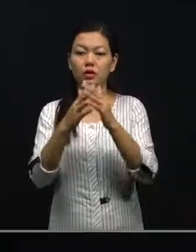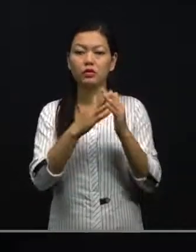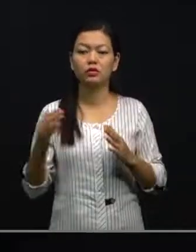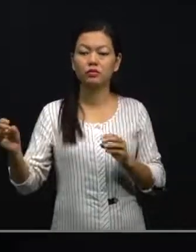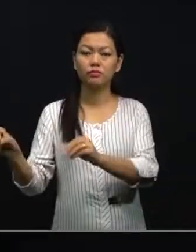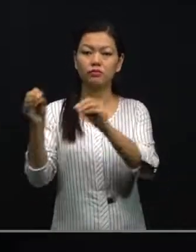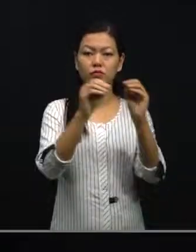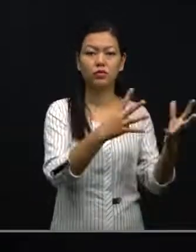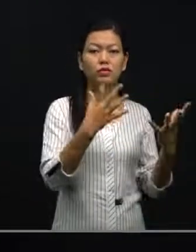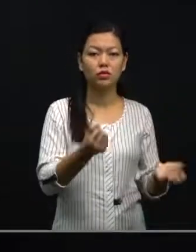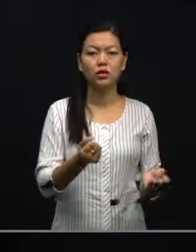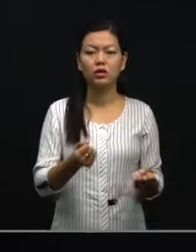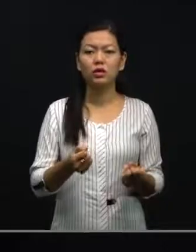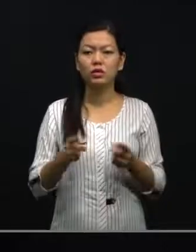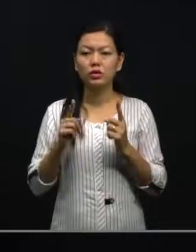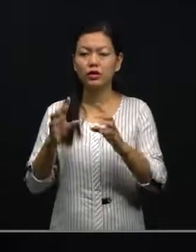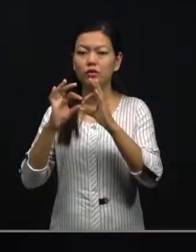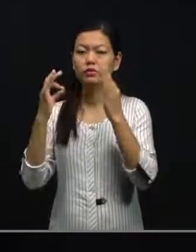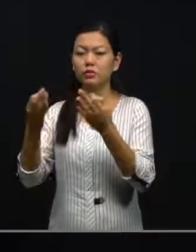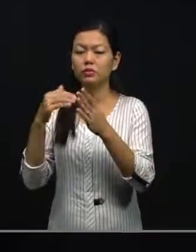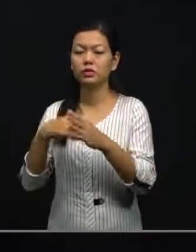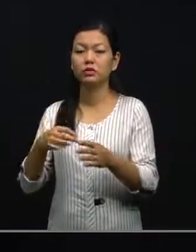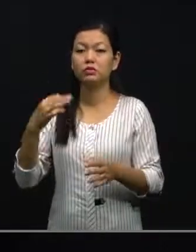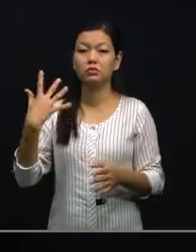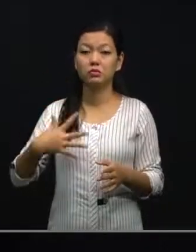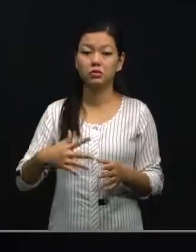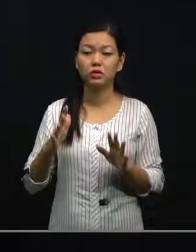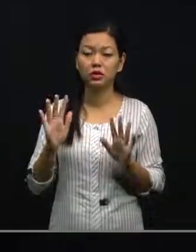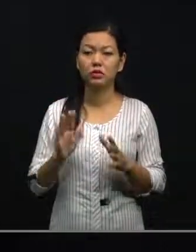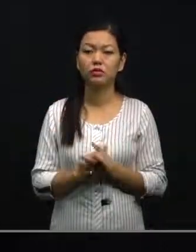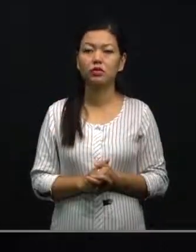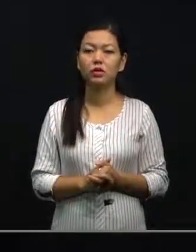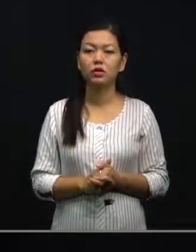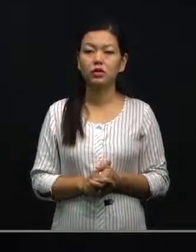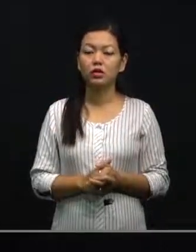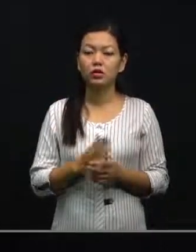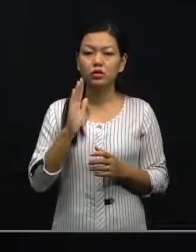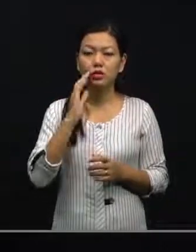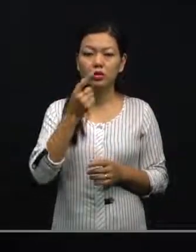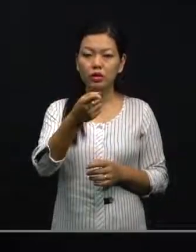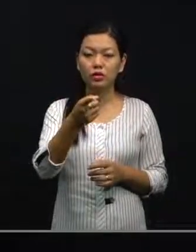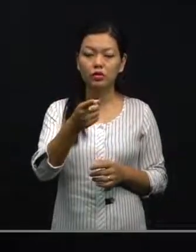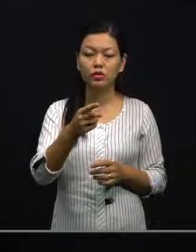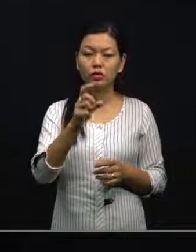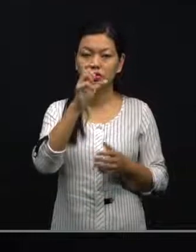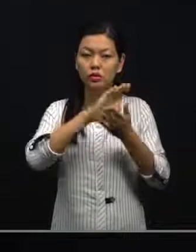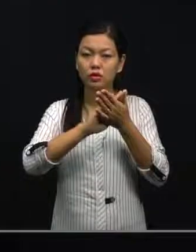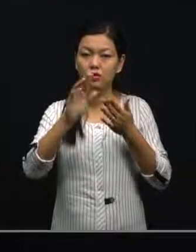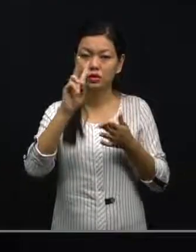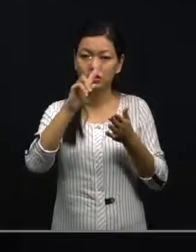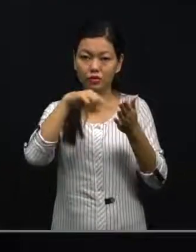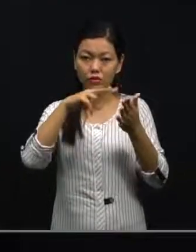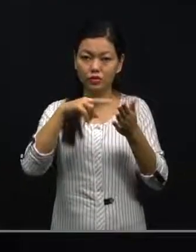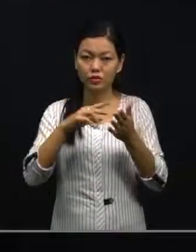here. So you would find that even in chapter 2, in the supper conversation, you know, they dismissed the